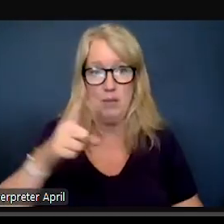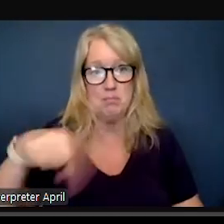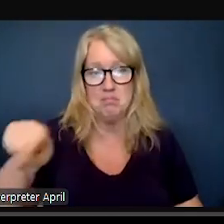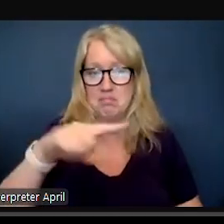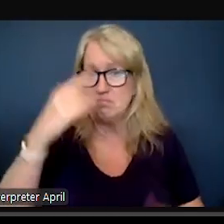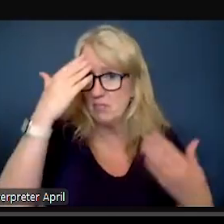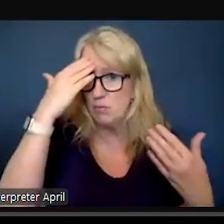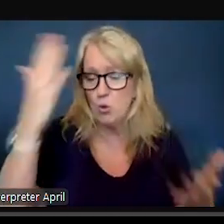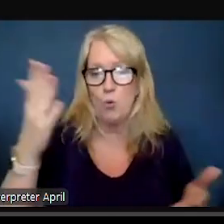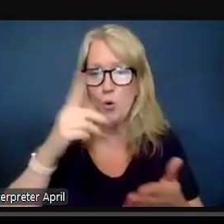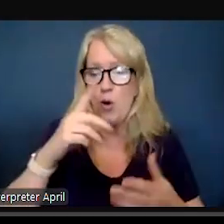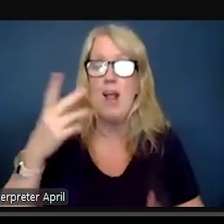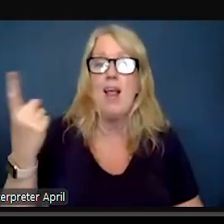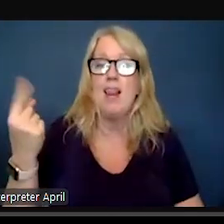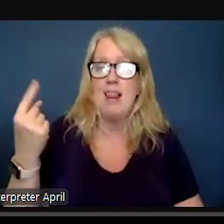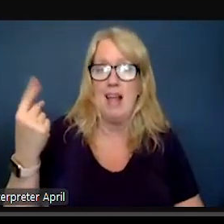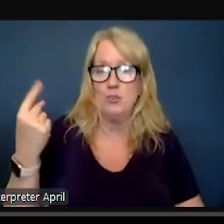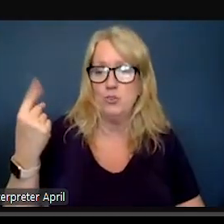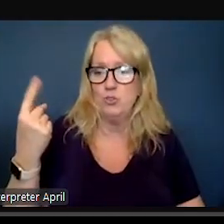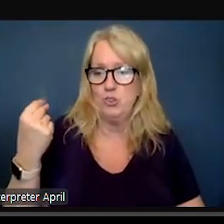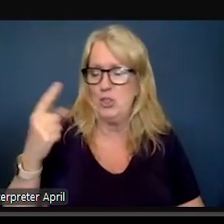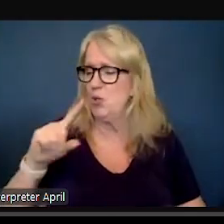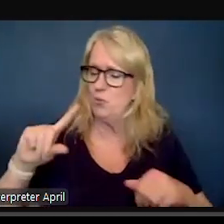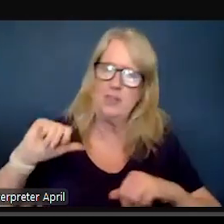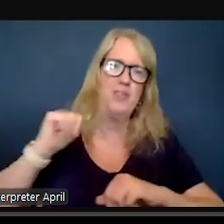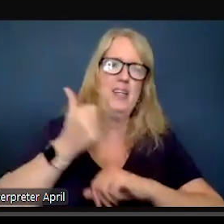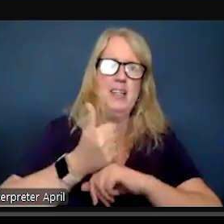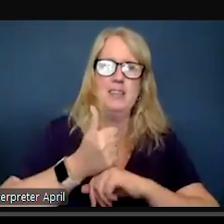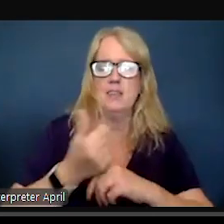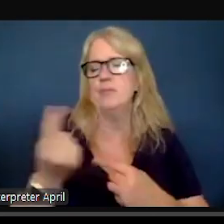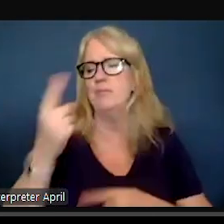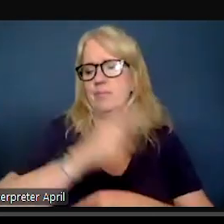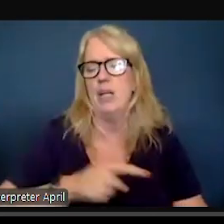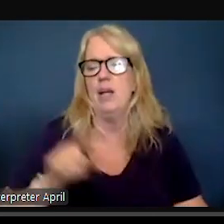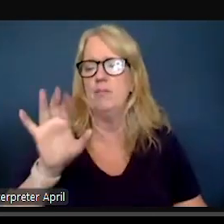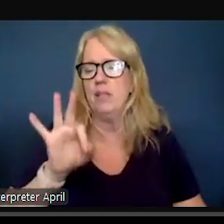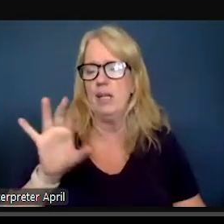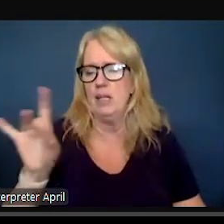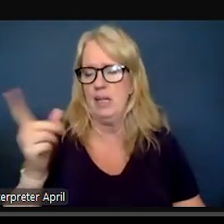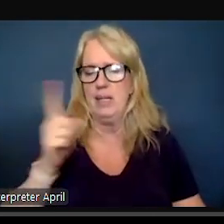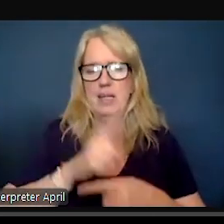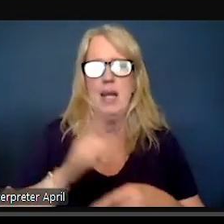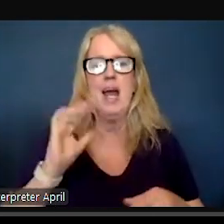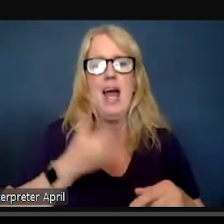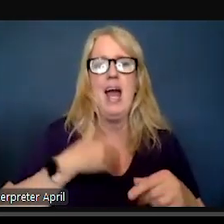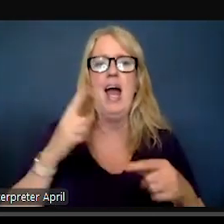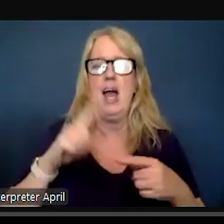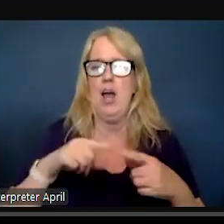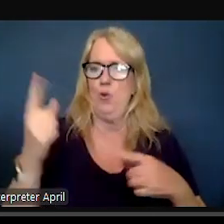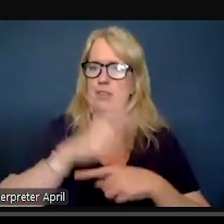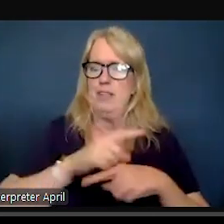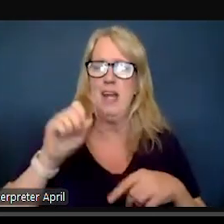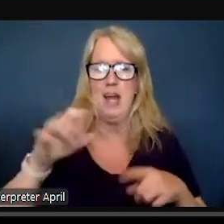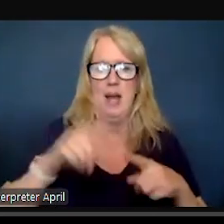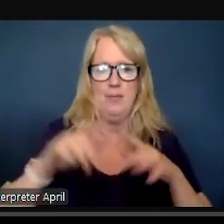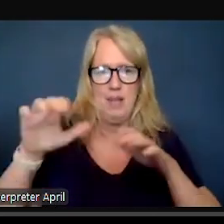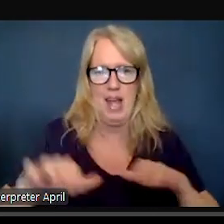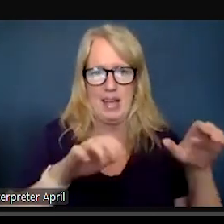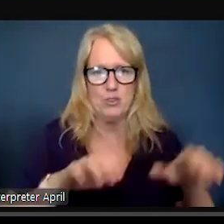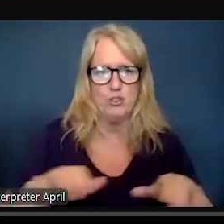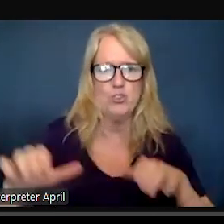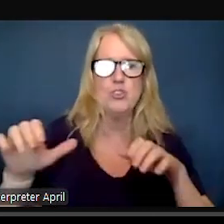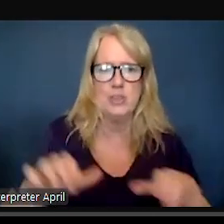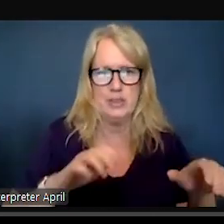not familiar, last year was the inaugural year of 988 Day, which is our day of action, which is